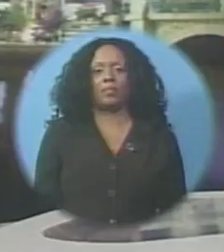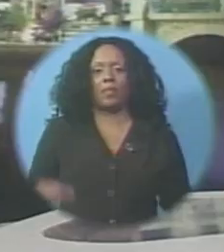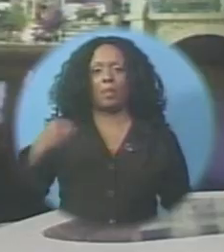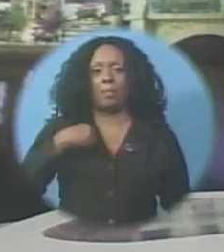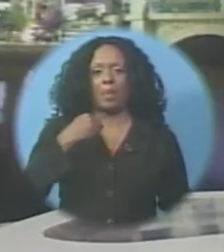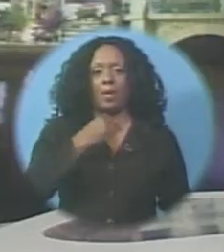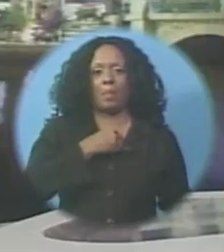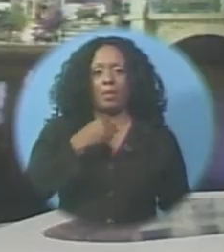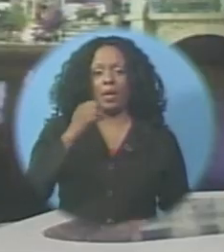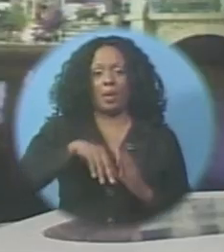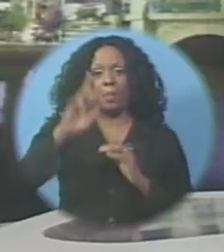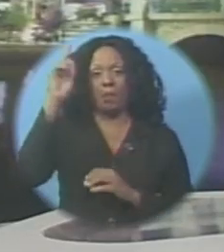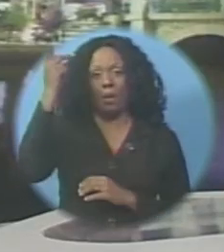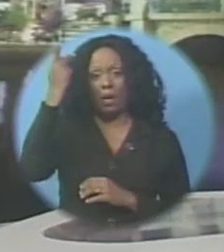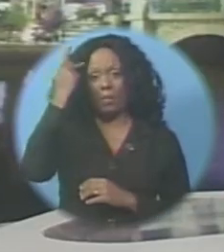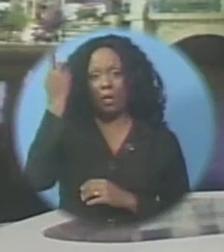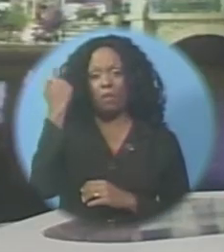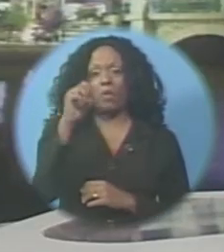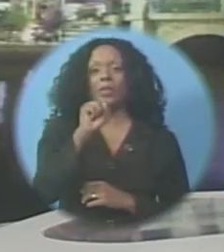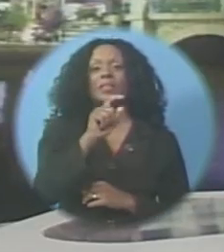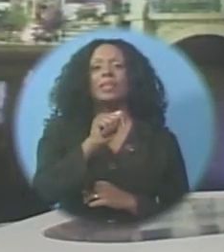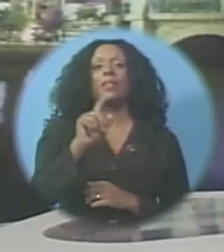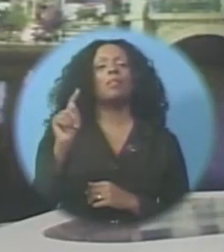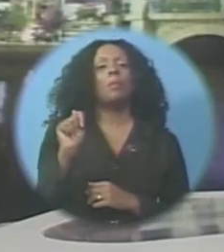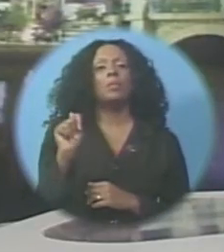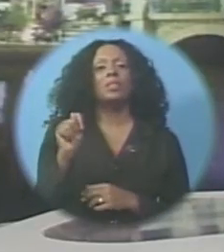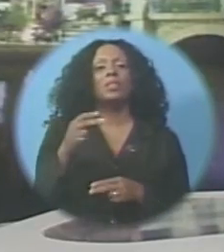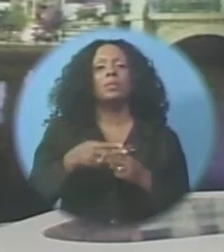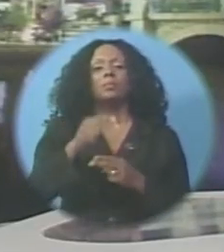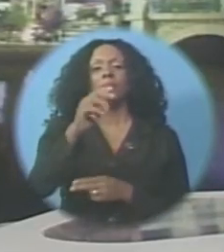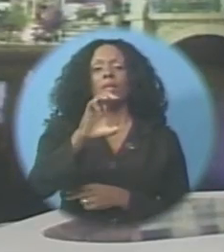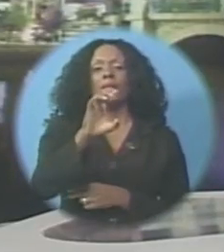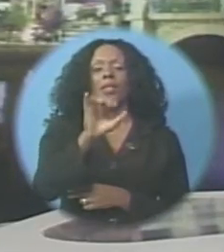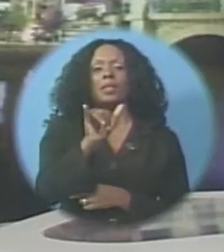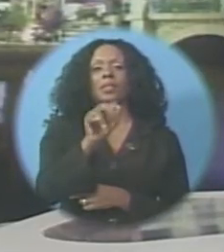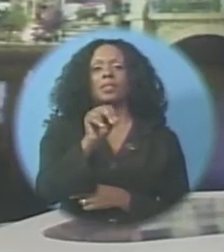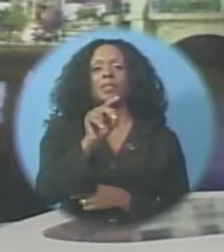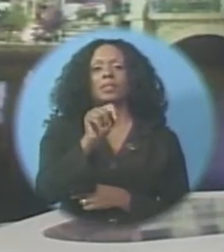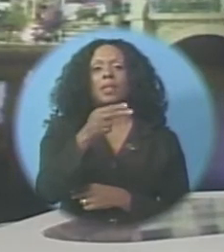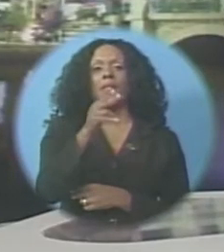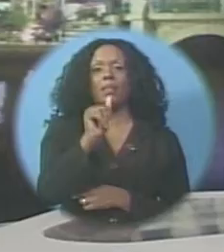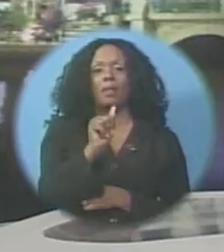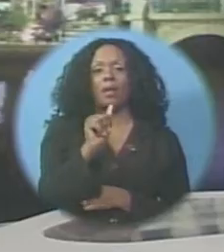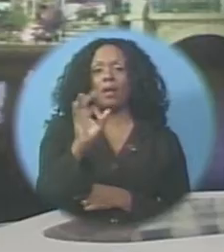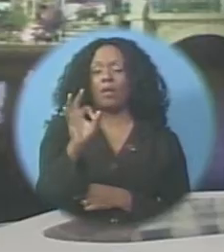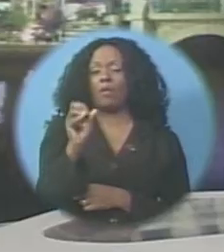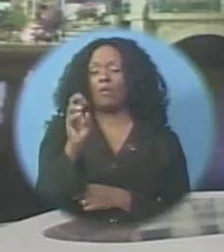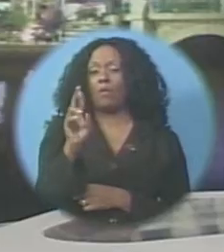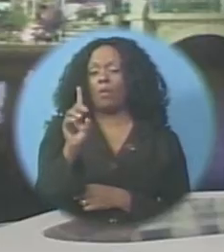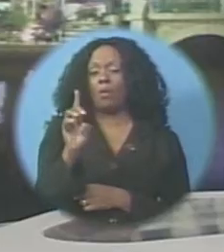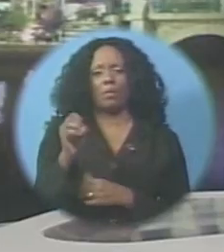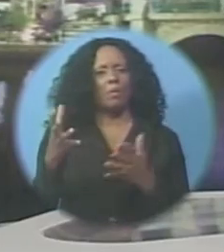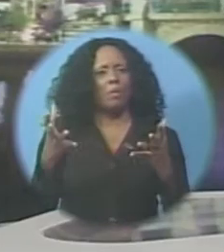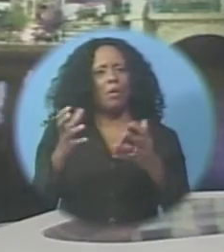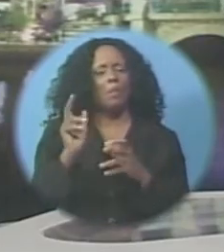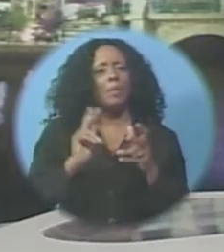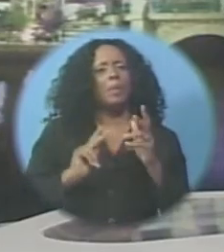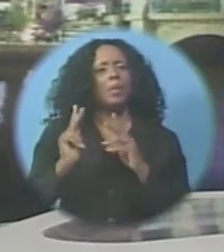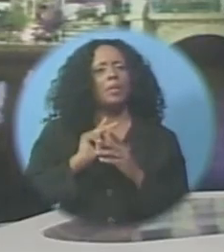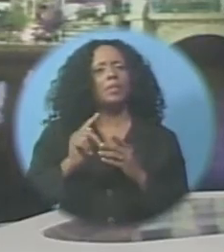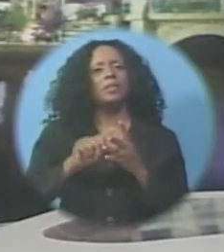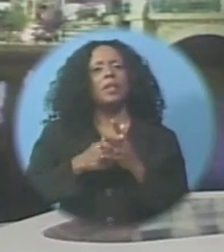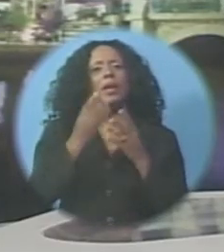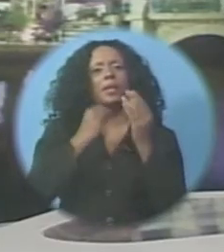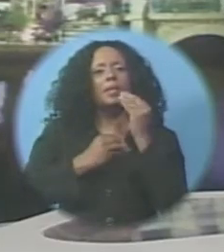Member of Parliament for St. Thomas, Cynthia Ford, has called on society to return to the traditional foods and practices of our